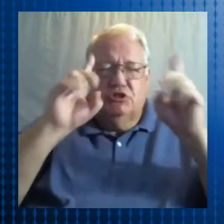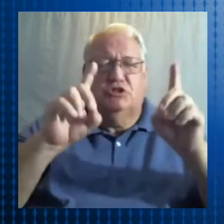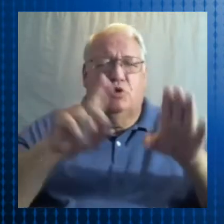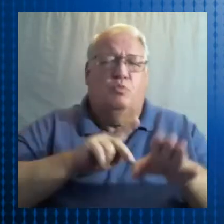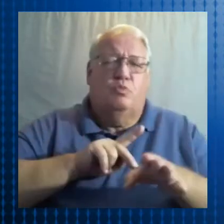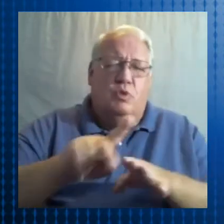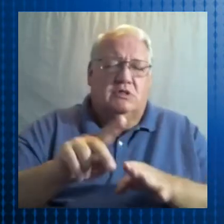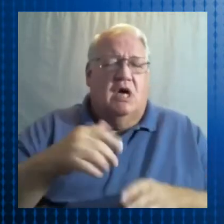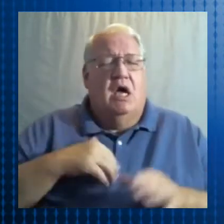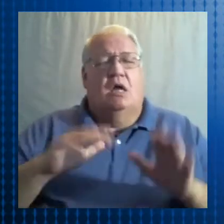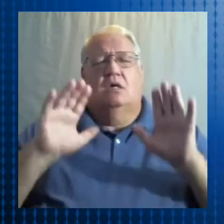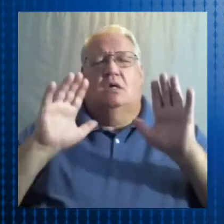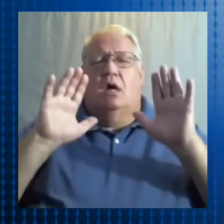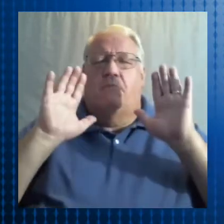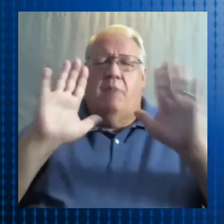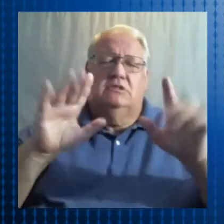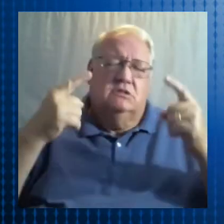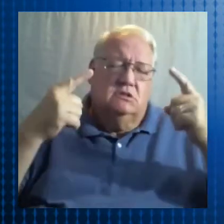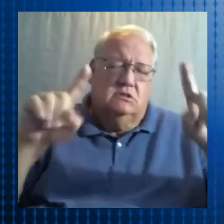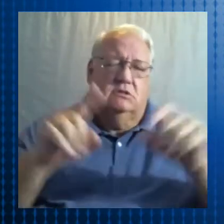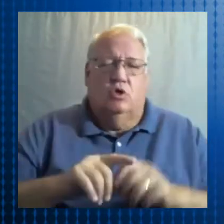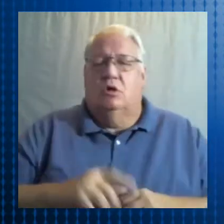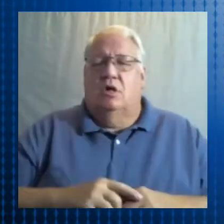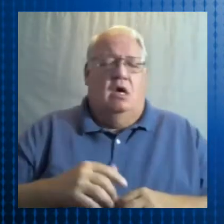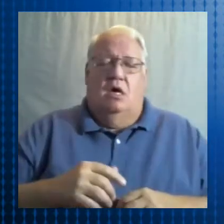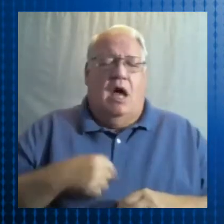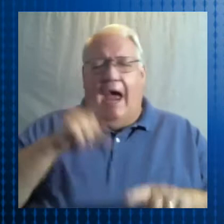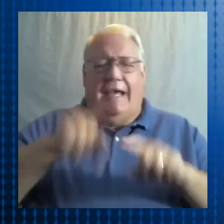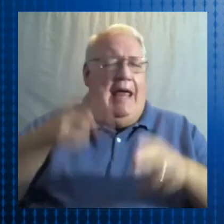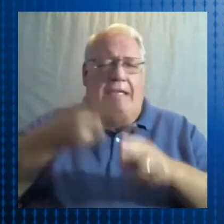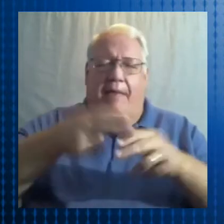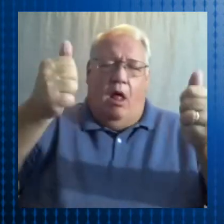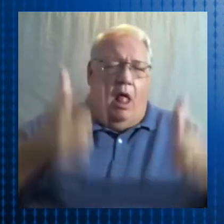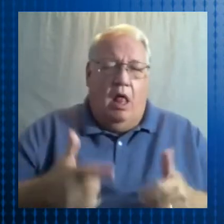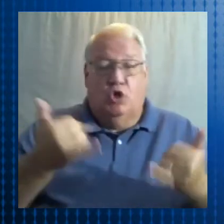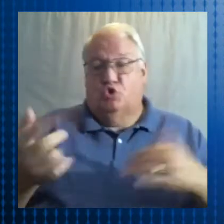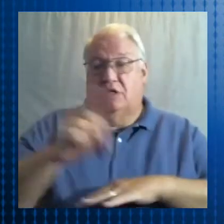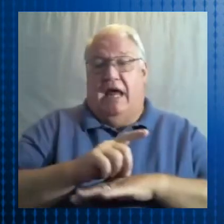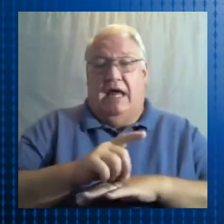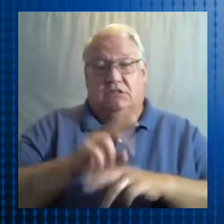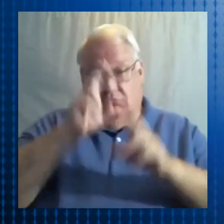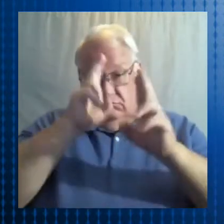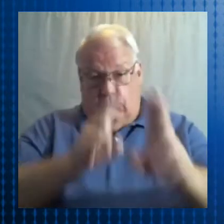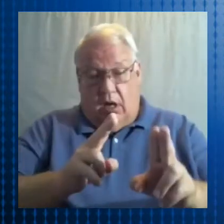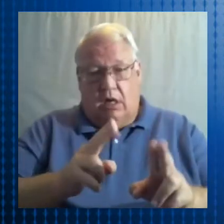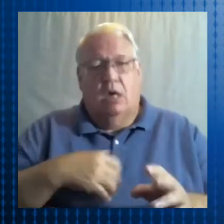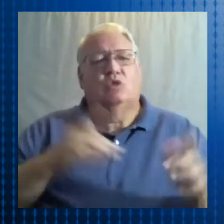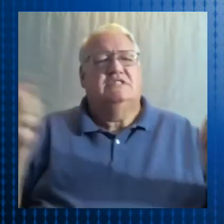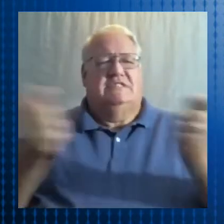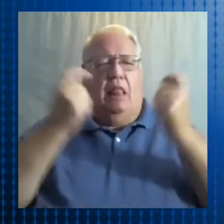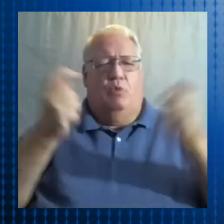some amazing accomplishments. Too many to name here. And during today's ceremony, we get to celebrate you.